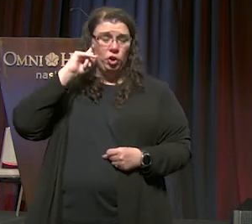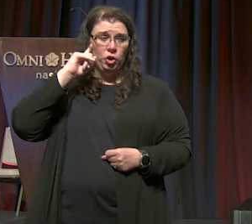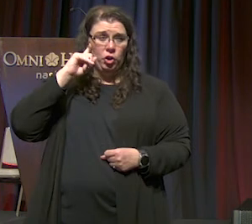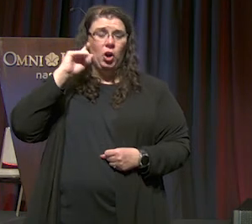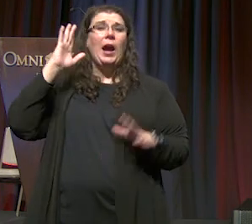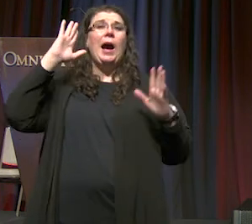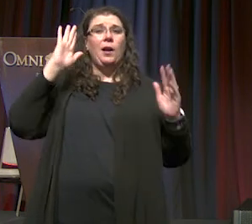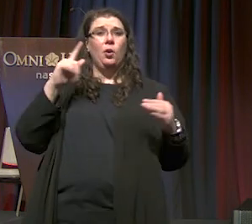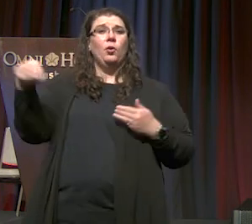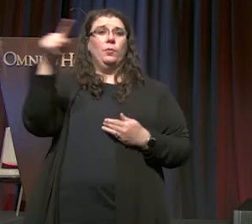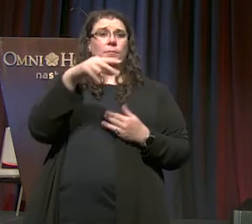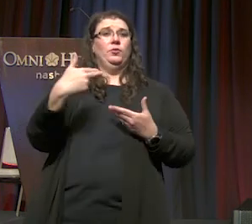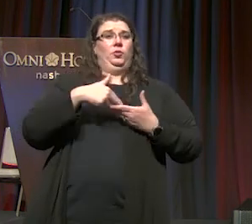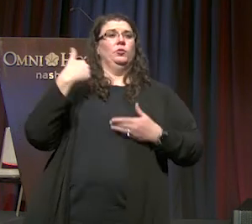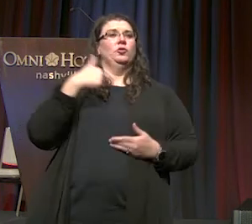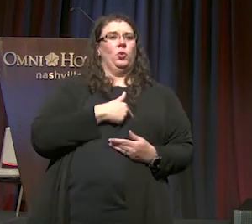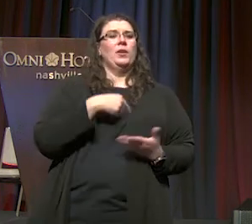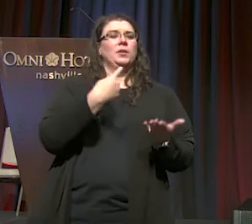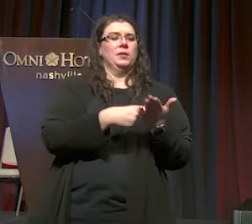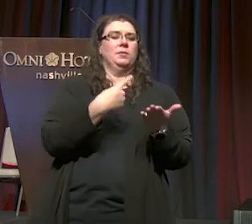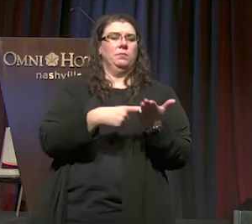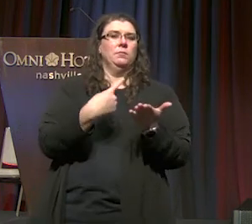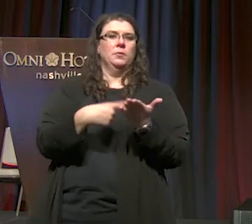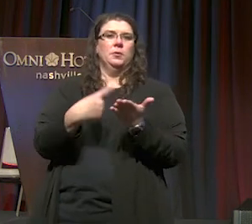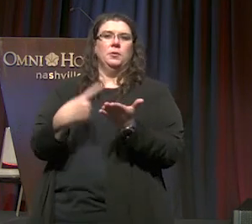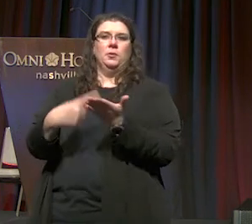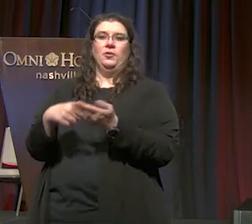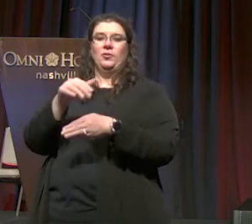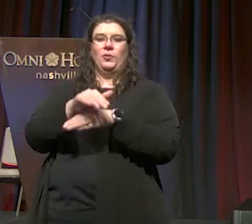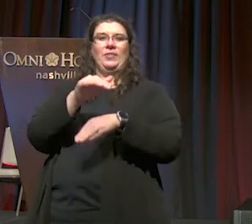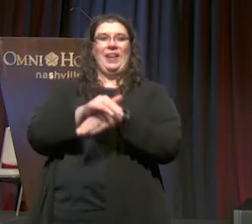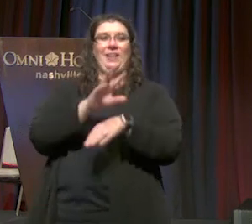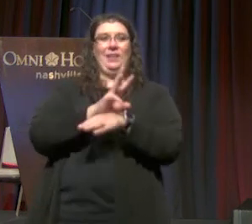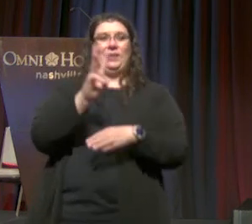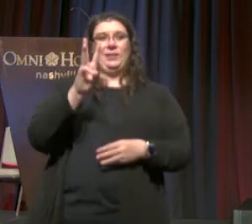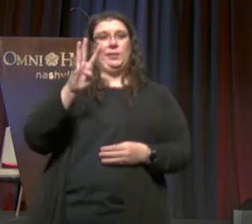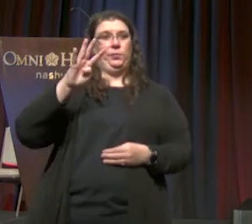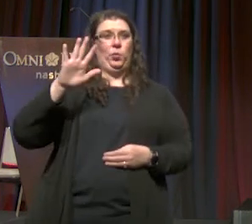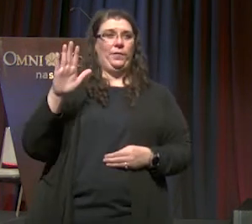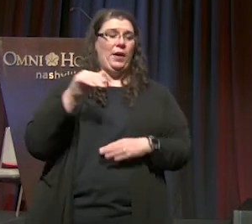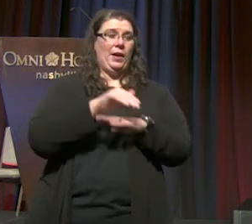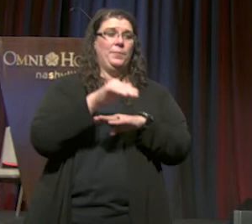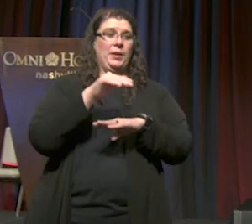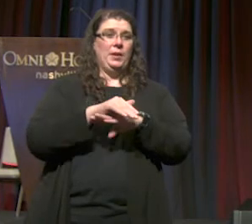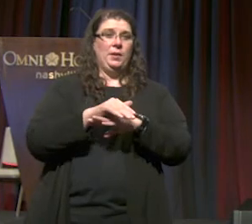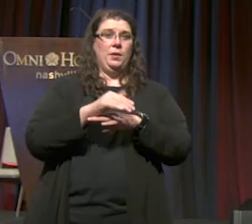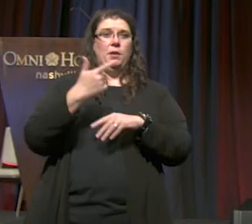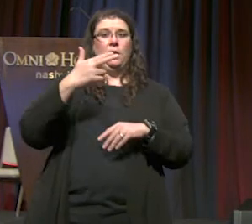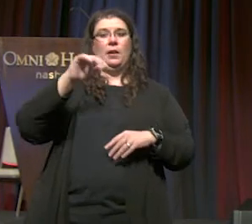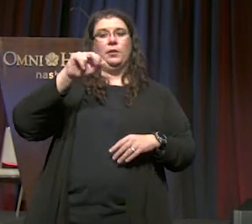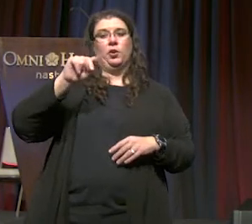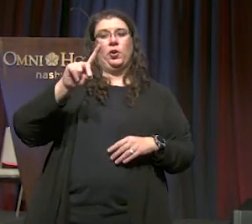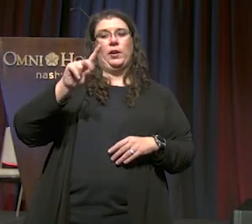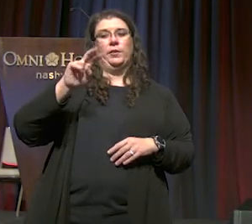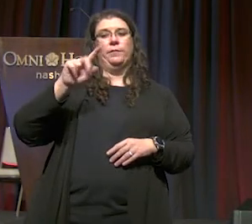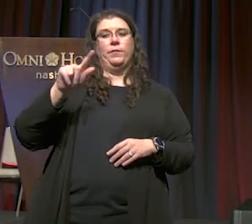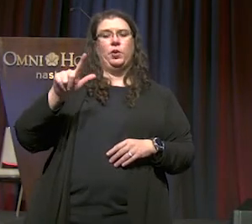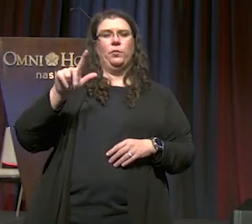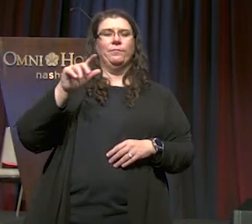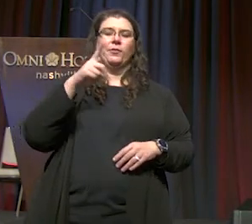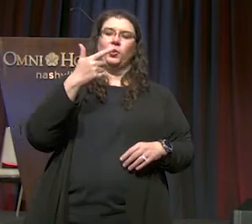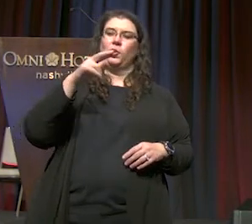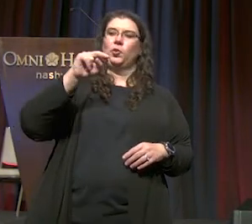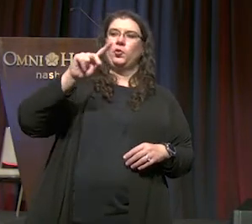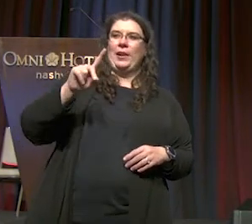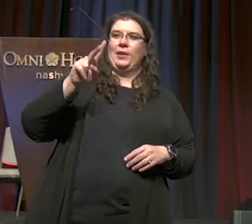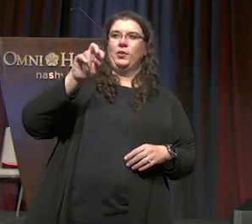you will join us in conversations tonight at 6:45 p.m. at the Grandview Terrace just outside